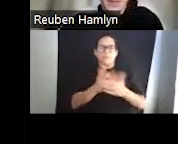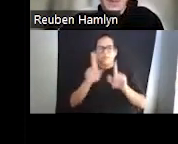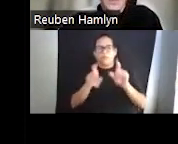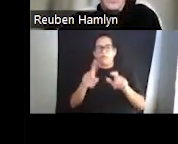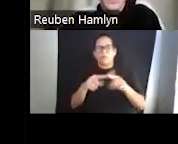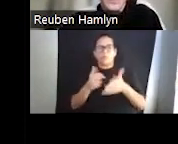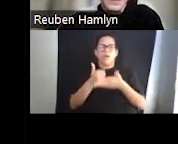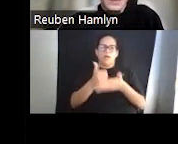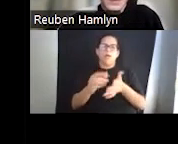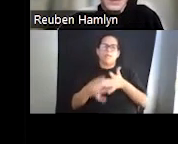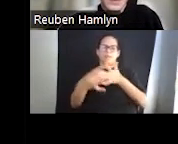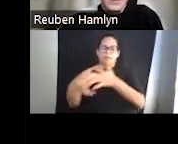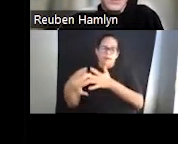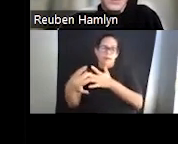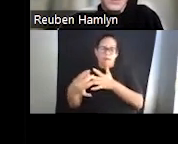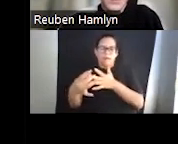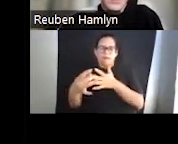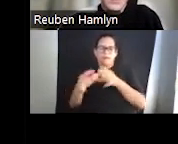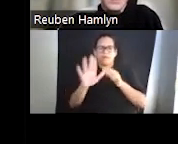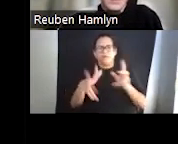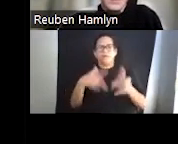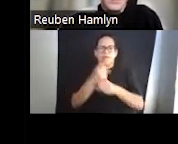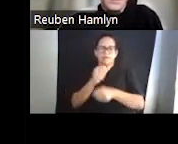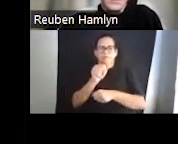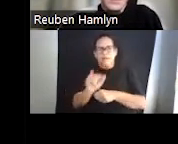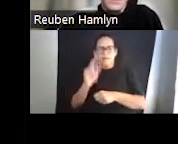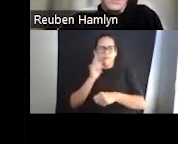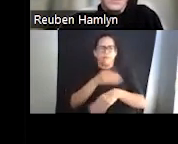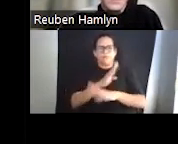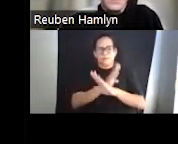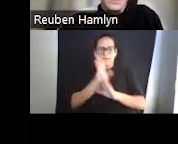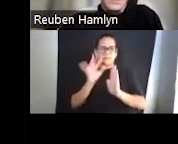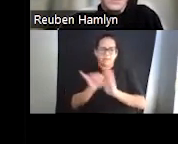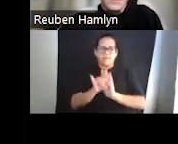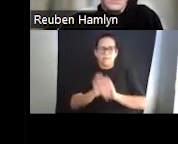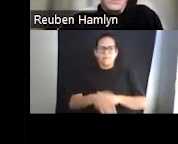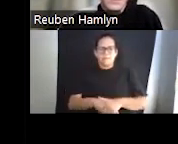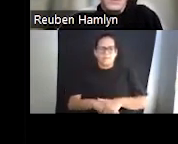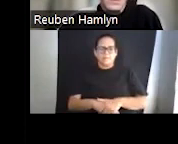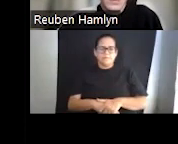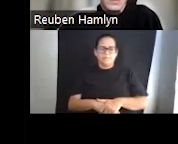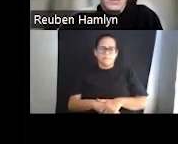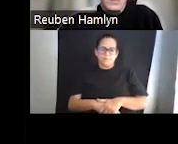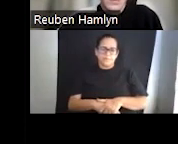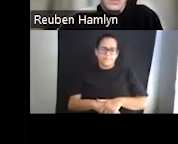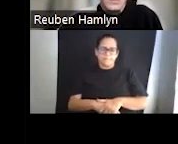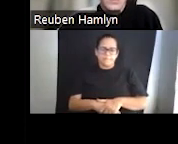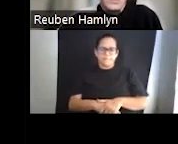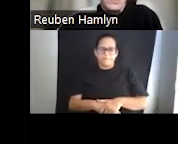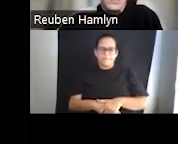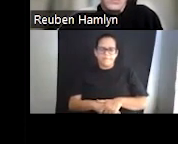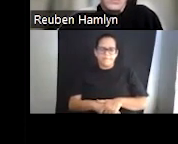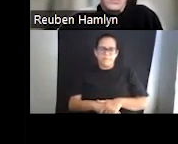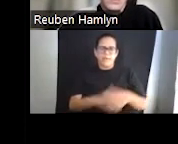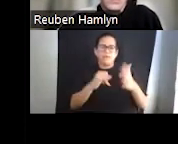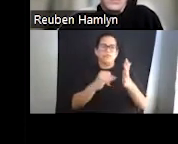to help guide your use of AI for protecting identities. So just